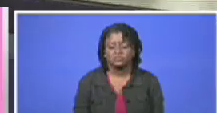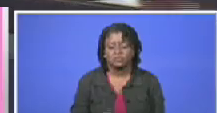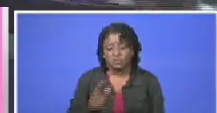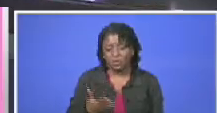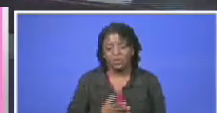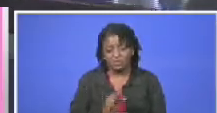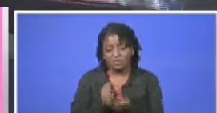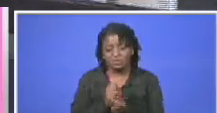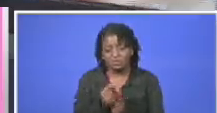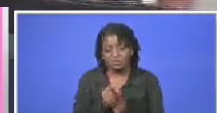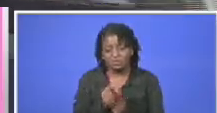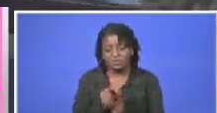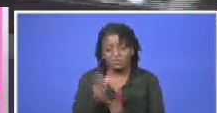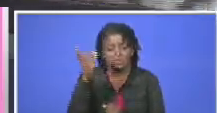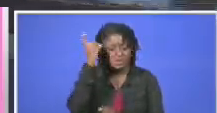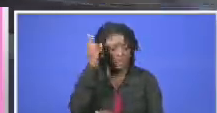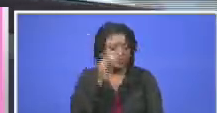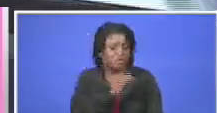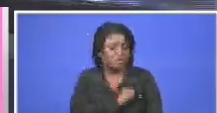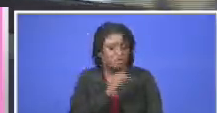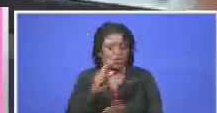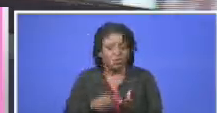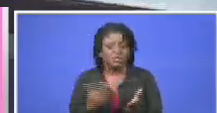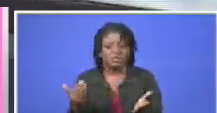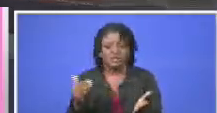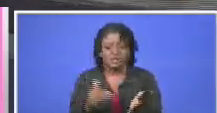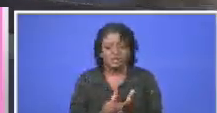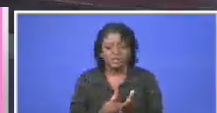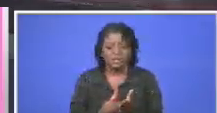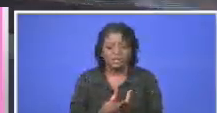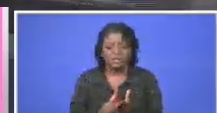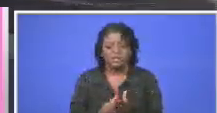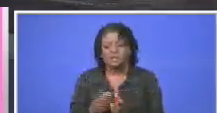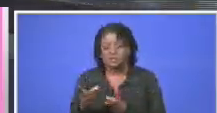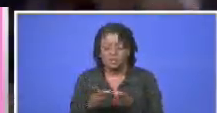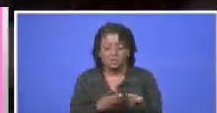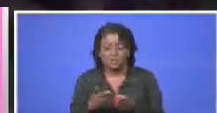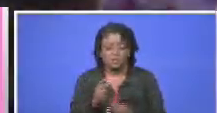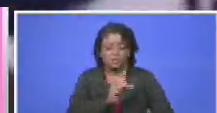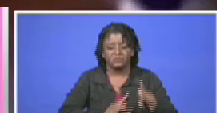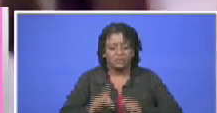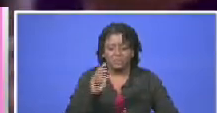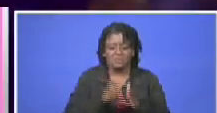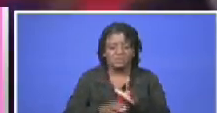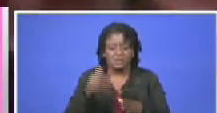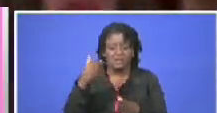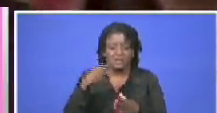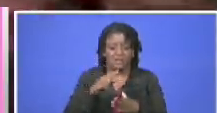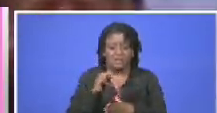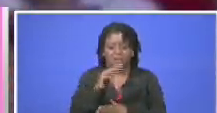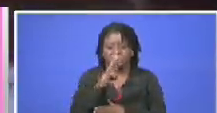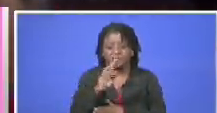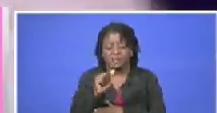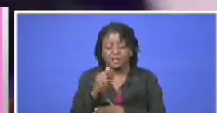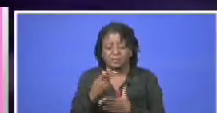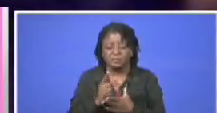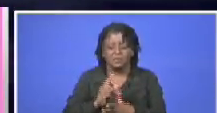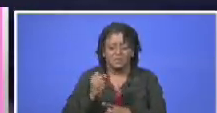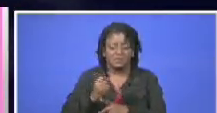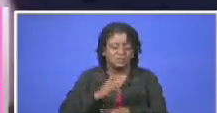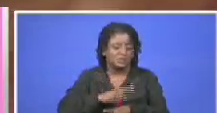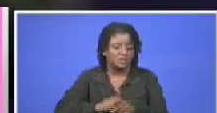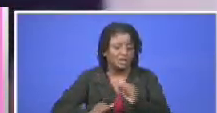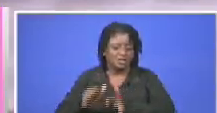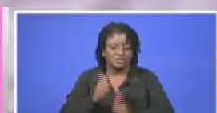Welcome to sports, everybody. DeAndre Ayton once again with a dominant performance in NBA preseason action last night. From his mid-range jumper to